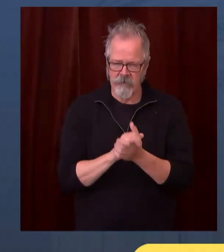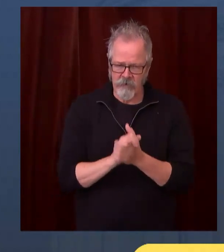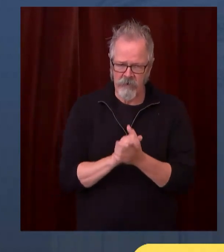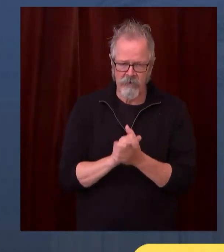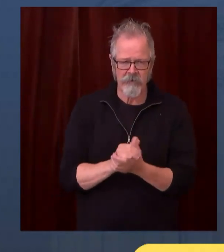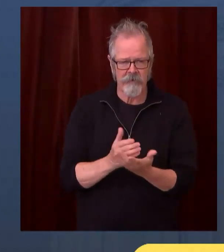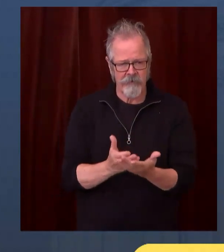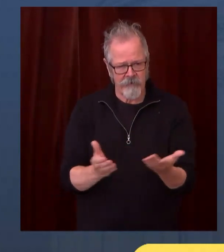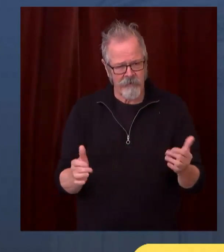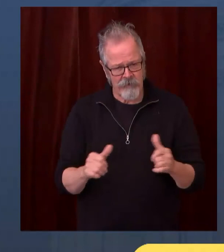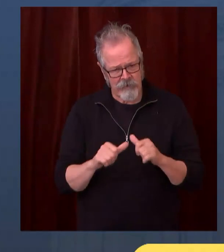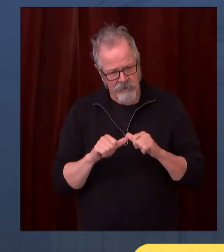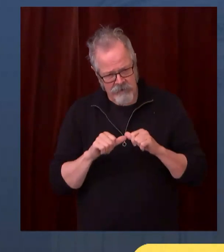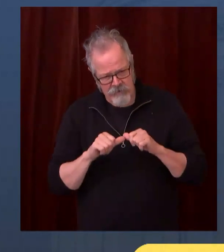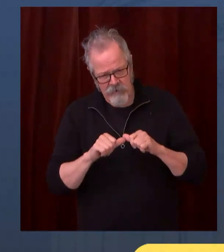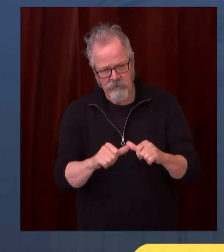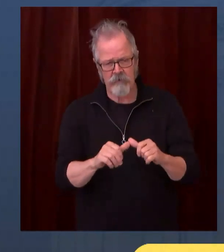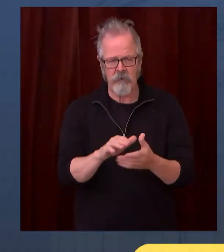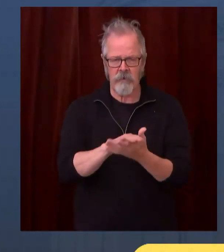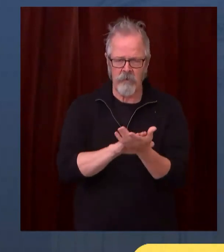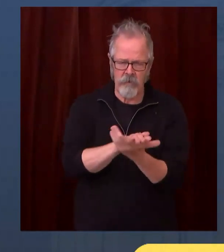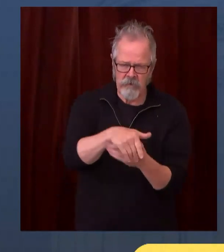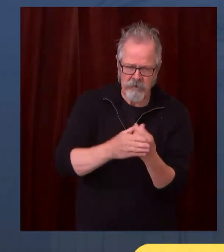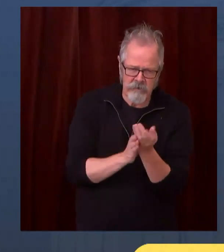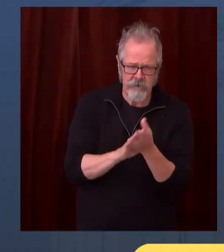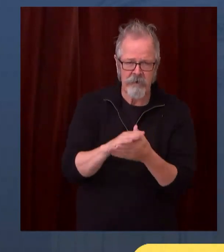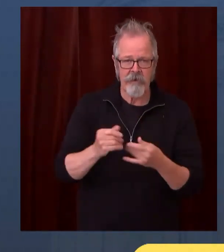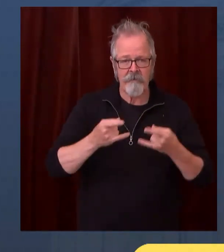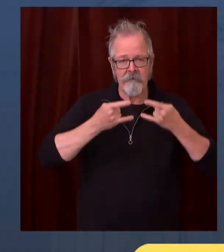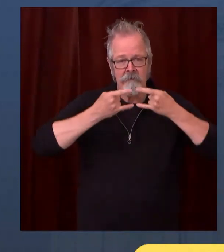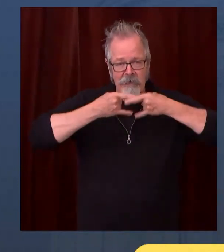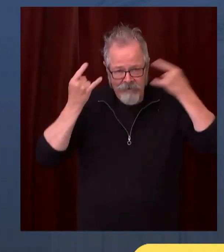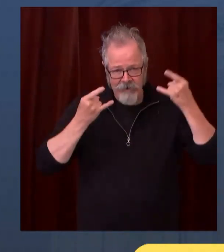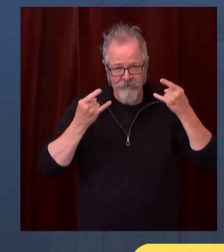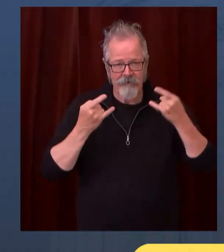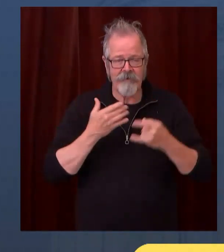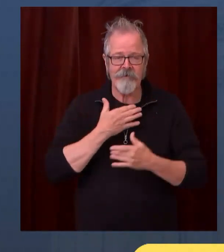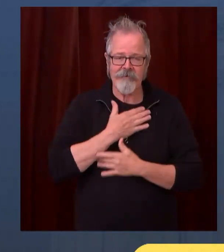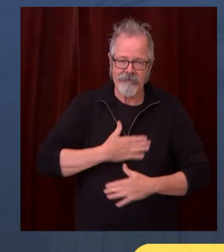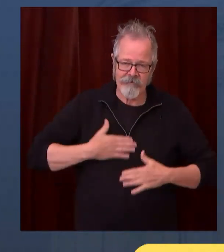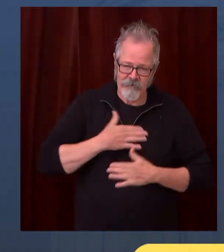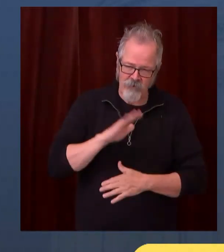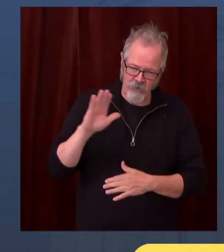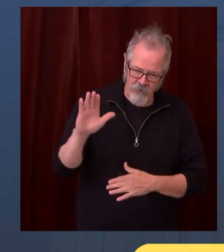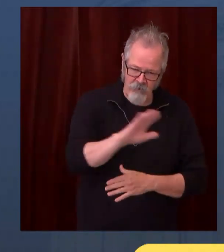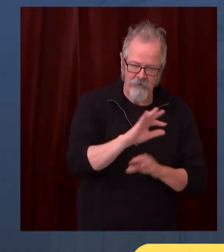it. So let's wash our hands, let's mask up, and enjoy our relatives. Thank you.